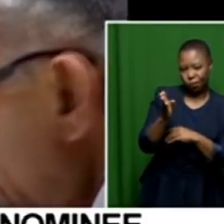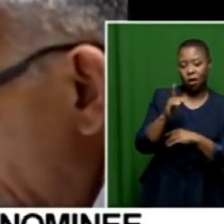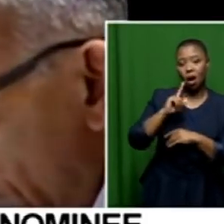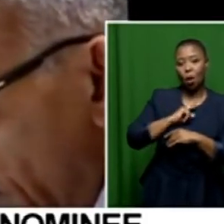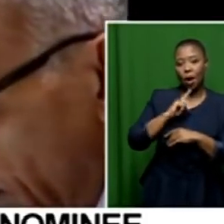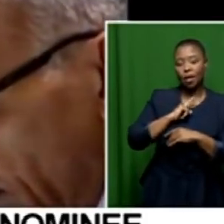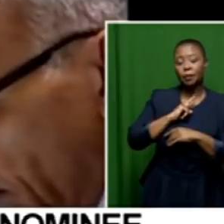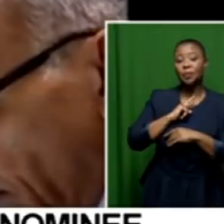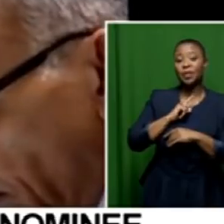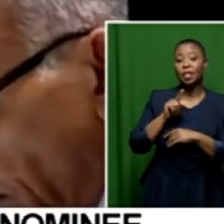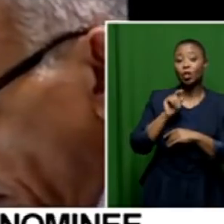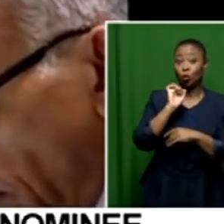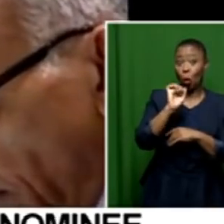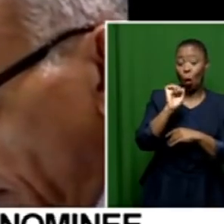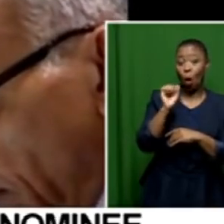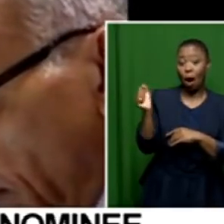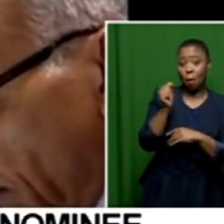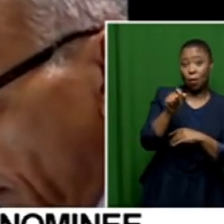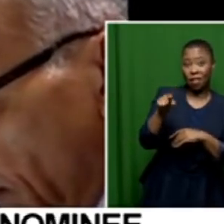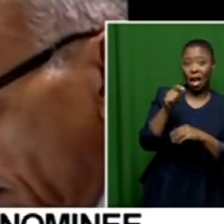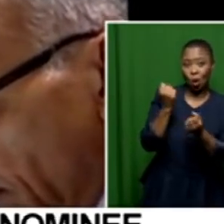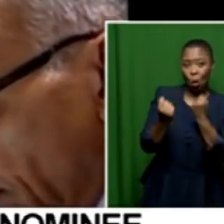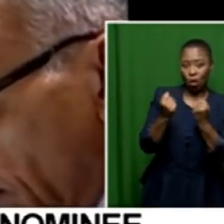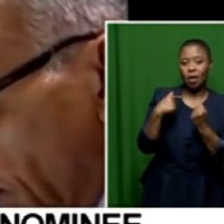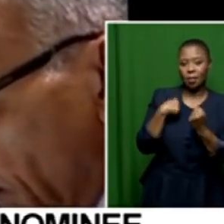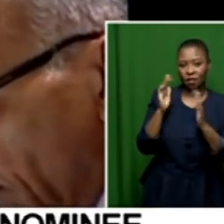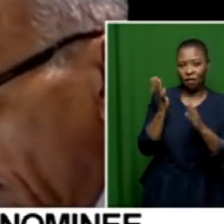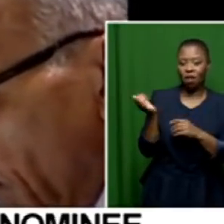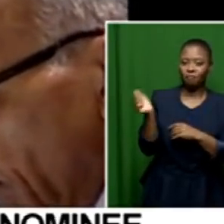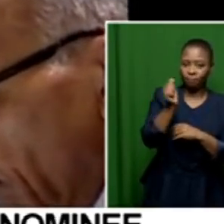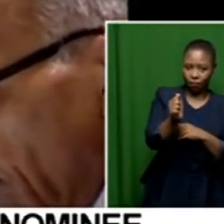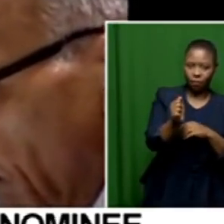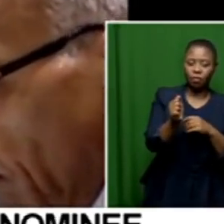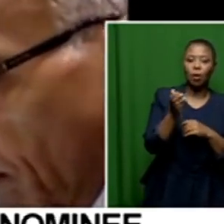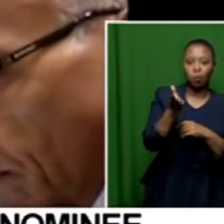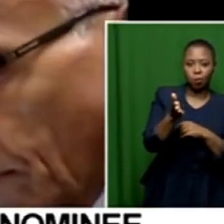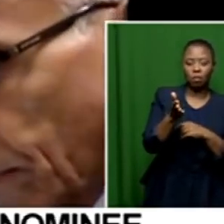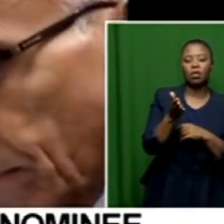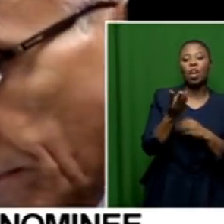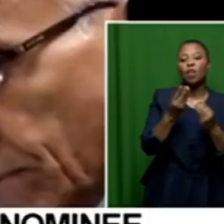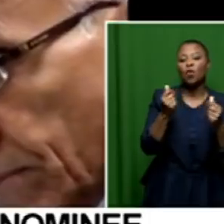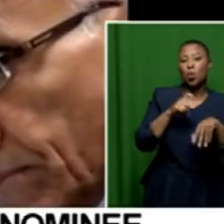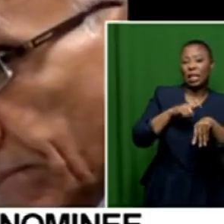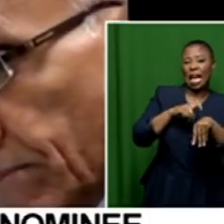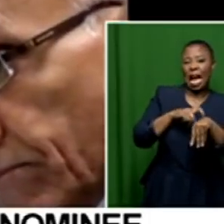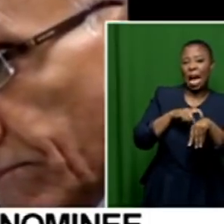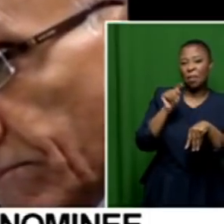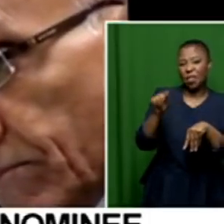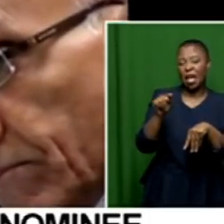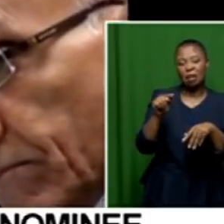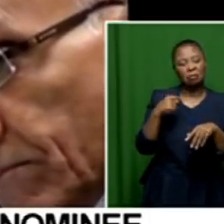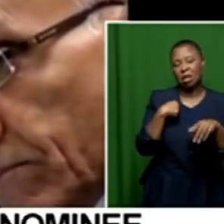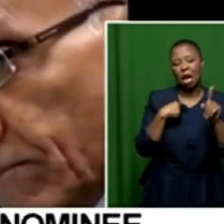your appointment to that court. And on those few occasions, I don't remember